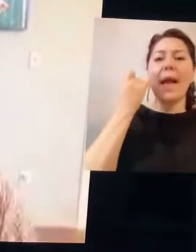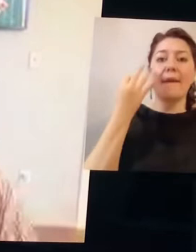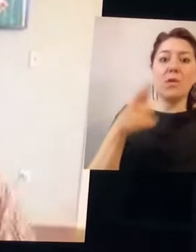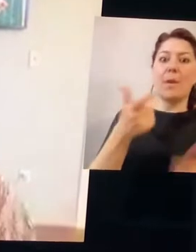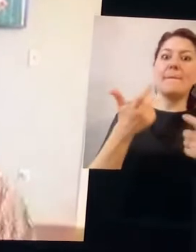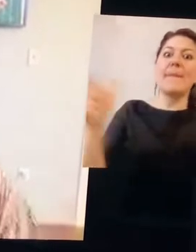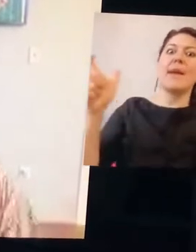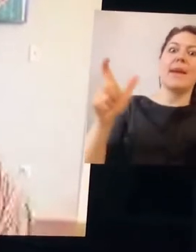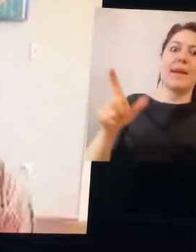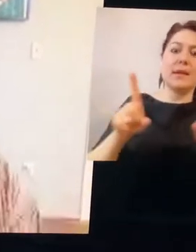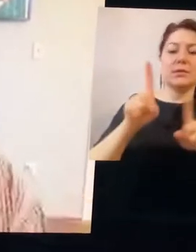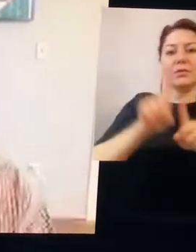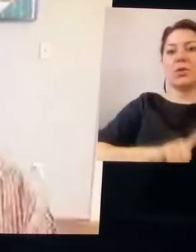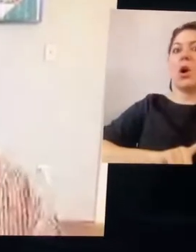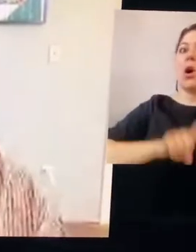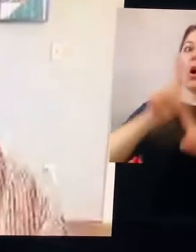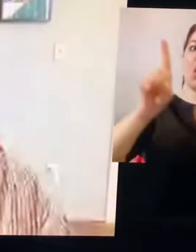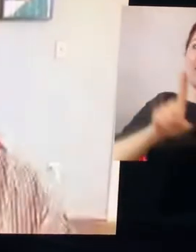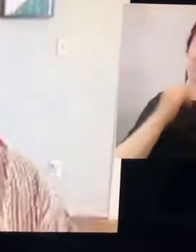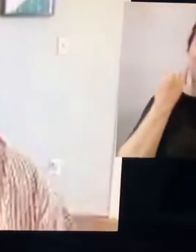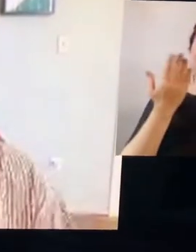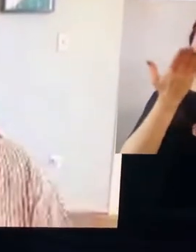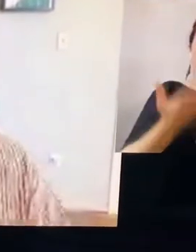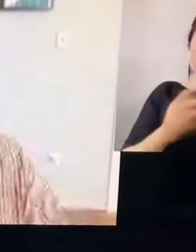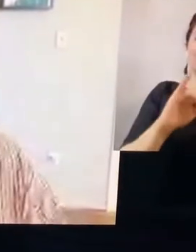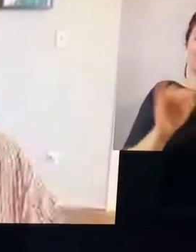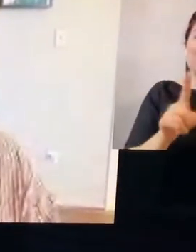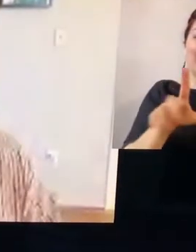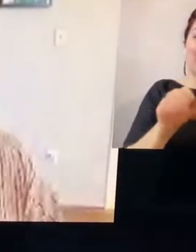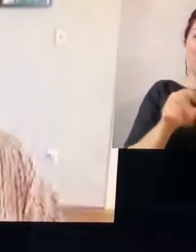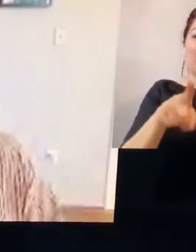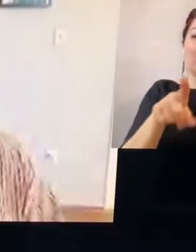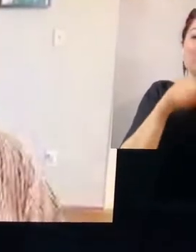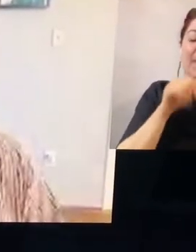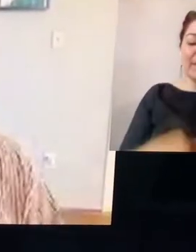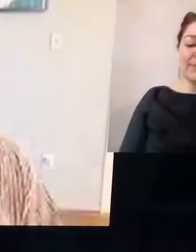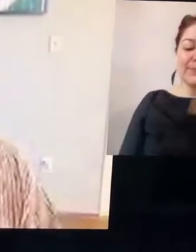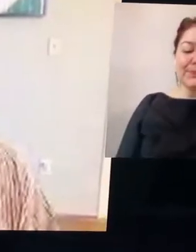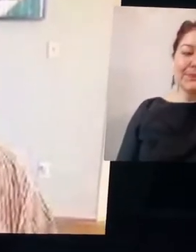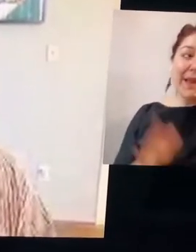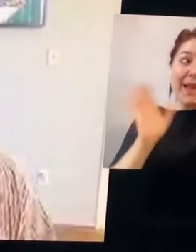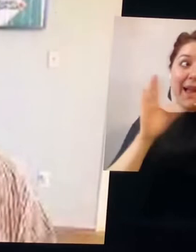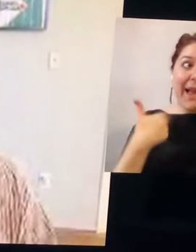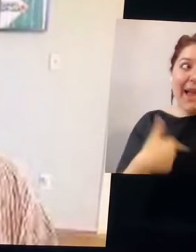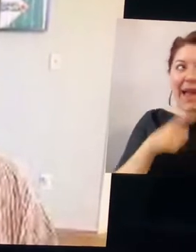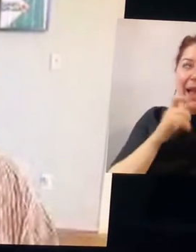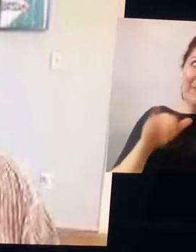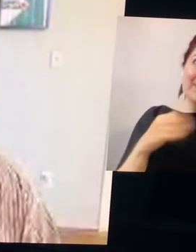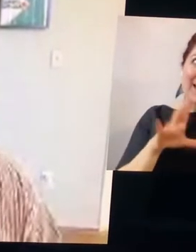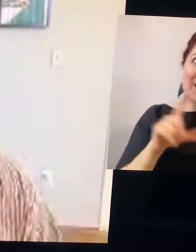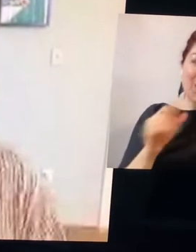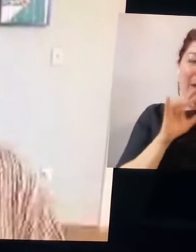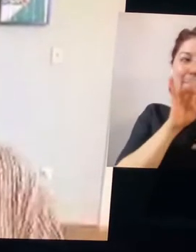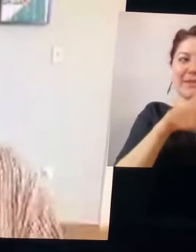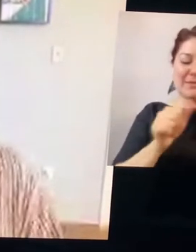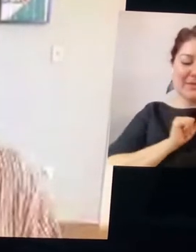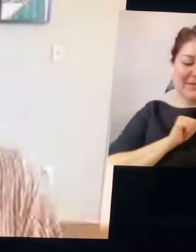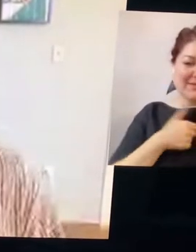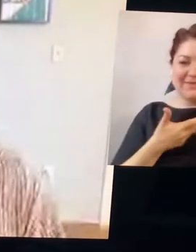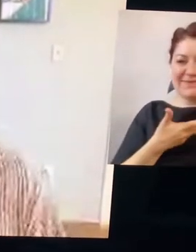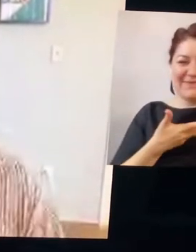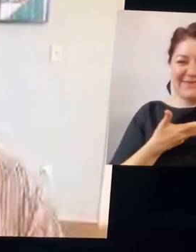you're Jennifer Lopez, you're not going to be the one calling the editor to pitch yourself. But so you'll have a publicist. I can